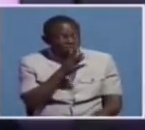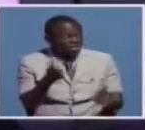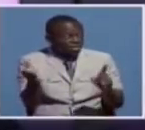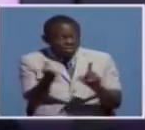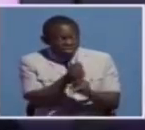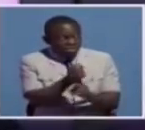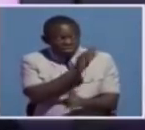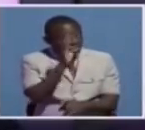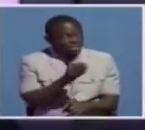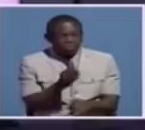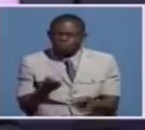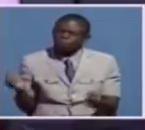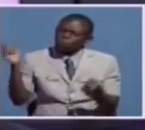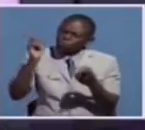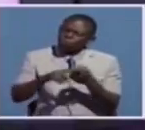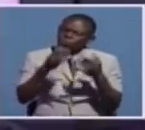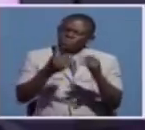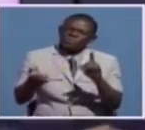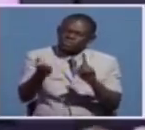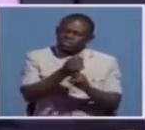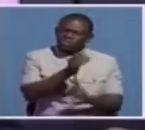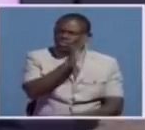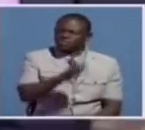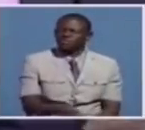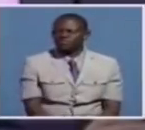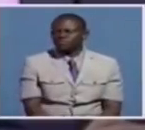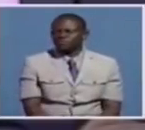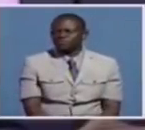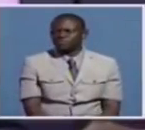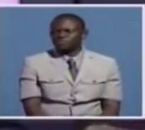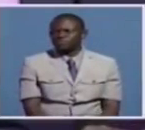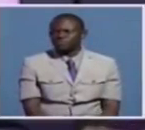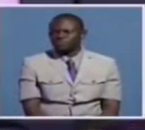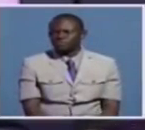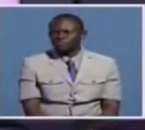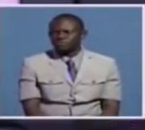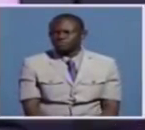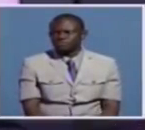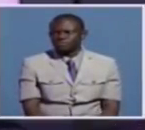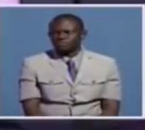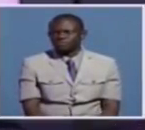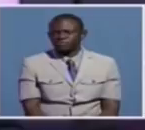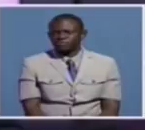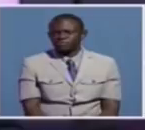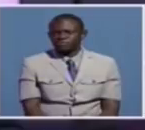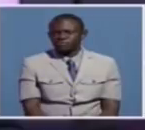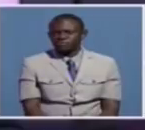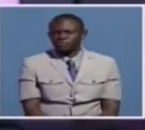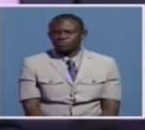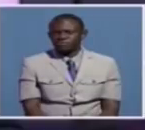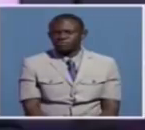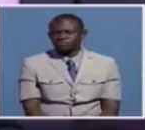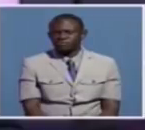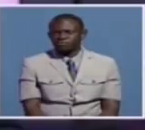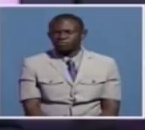discovered. So when it came to school and issues, I want to take you back to issues. When it came to school, was